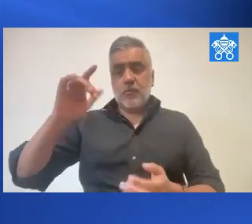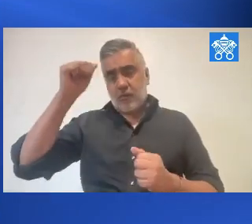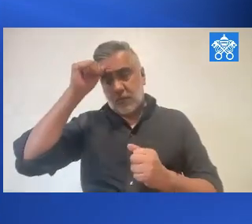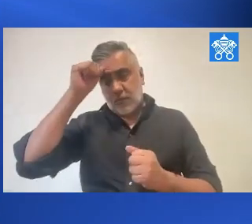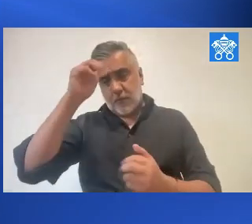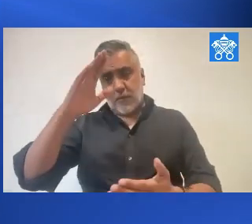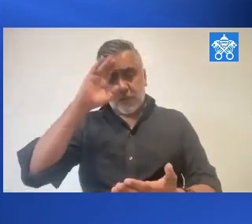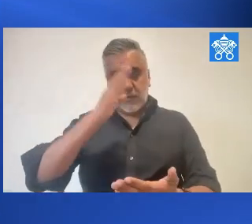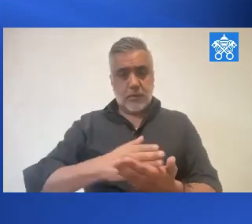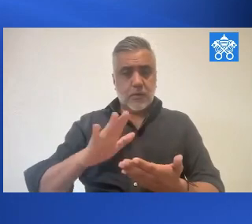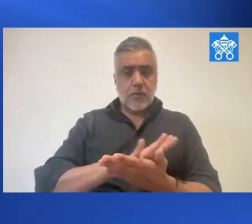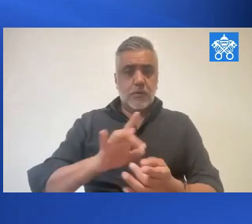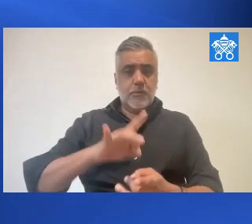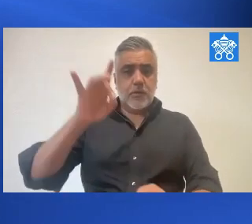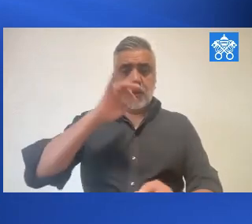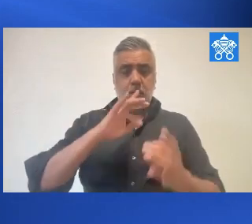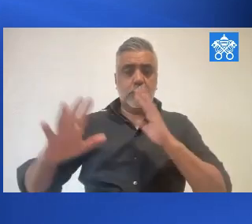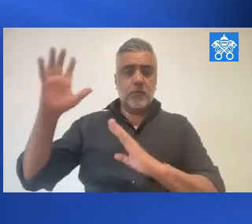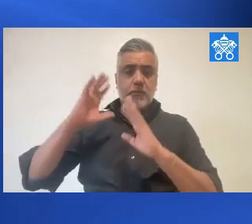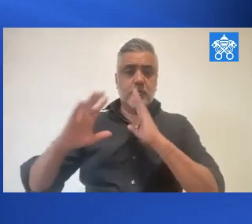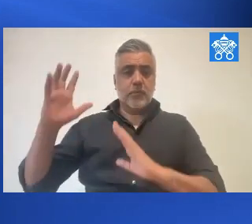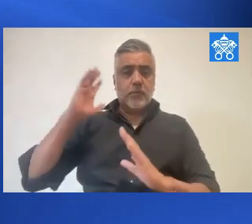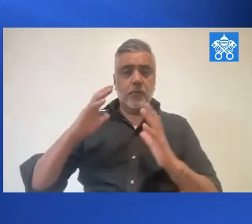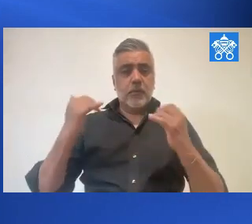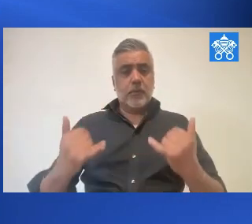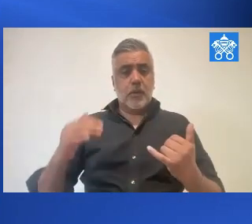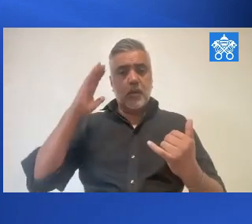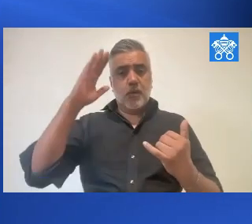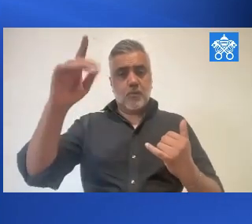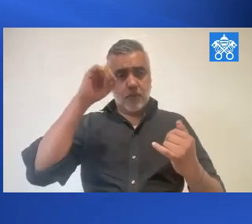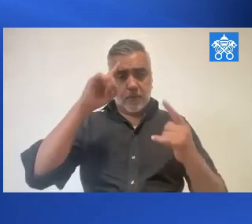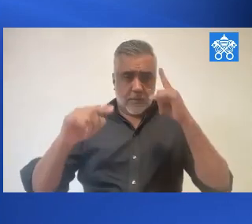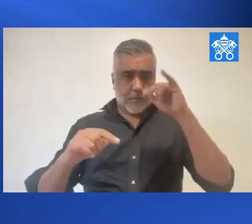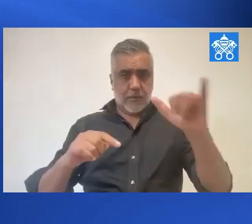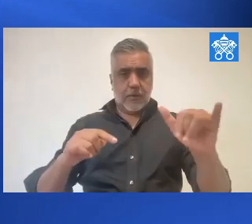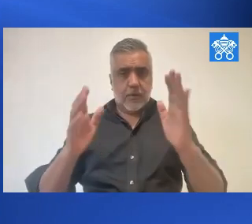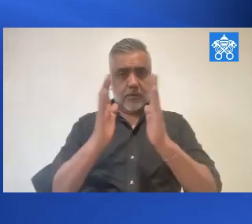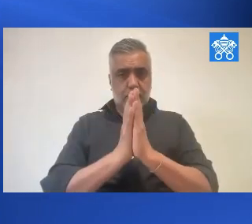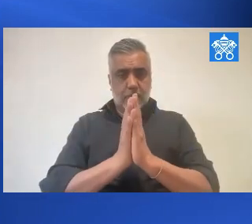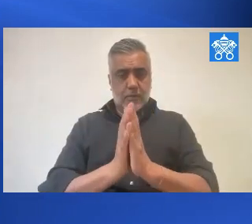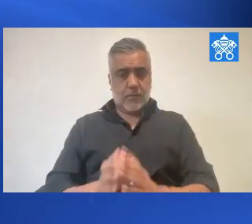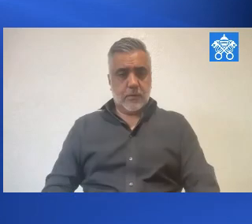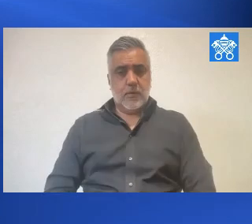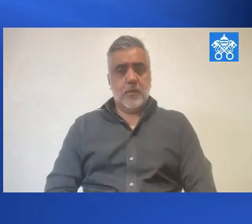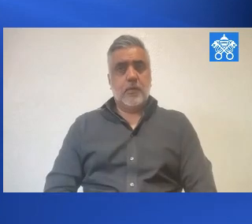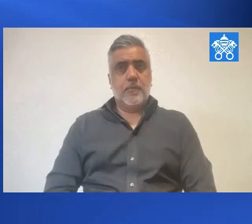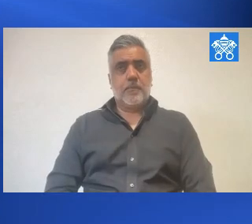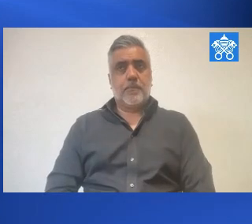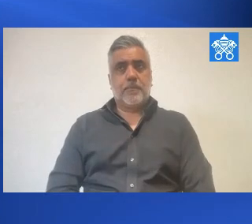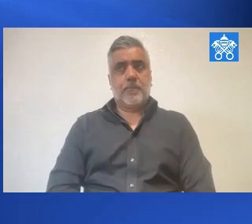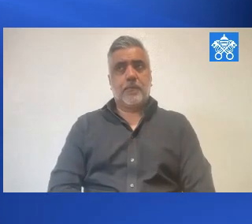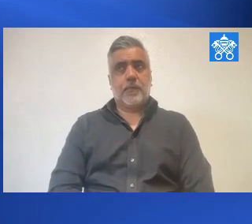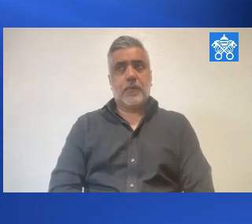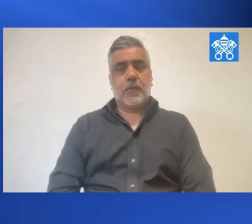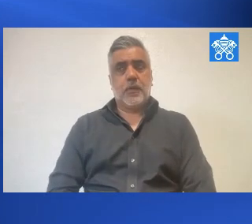et nunc et semper, et in secula, seculorum. Amen. Glorie a pati, et figlio, et Espiritu is Santo. Sicut erat in principio,